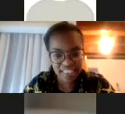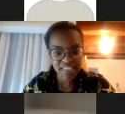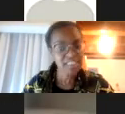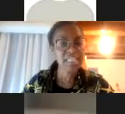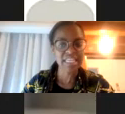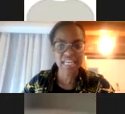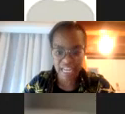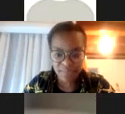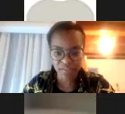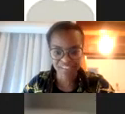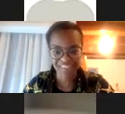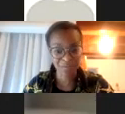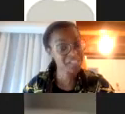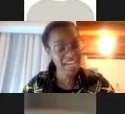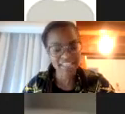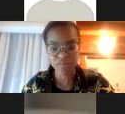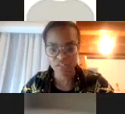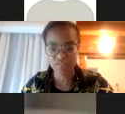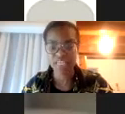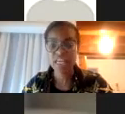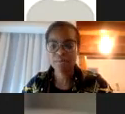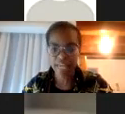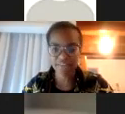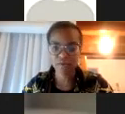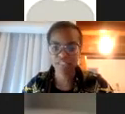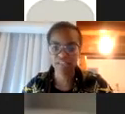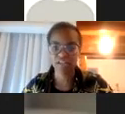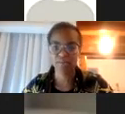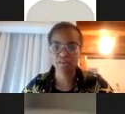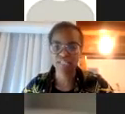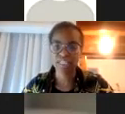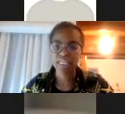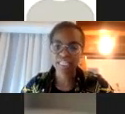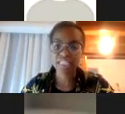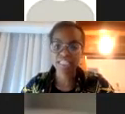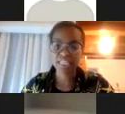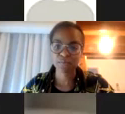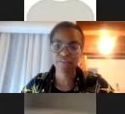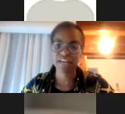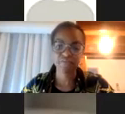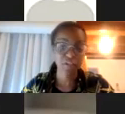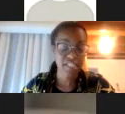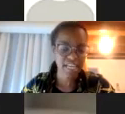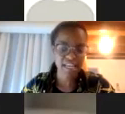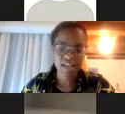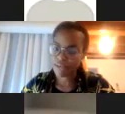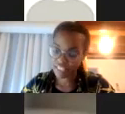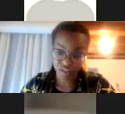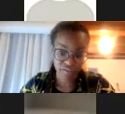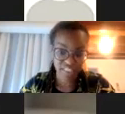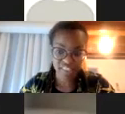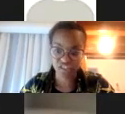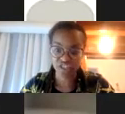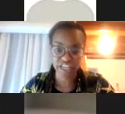these clinics, unlike the hospitals that were tasked with serving Black folks in their communities, these clinics provided first aid,